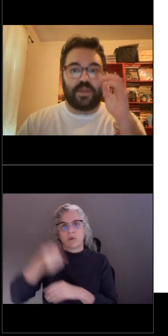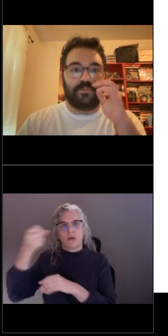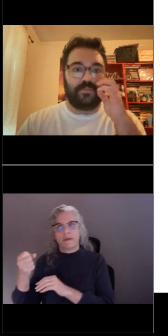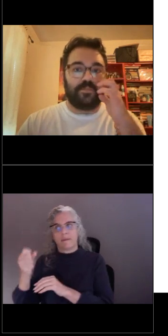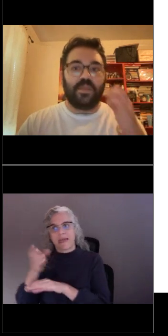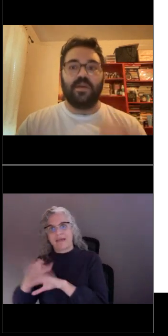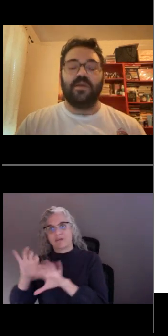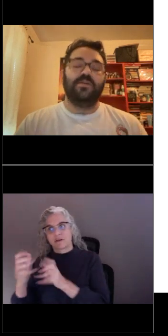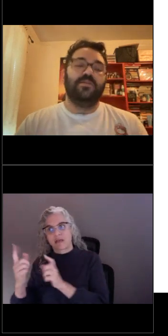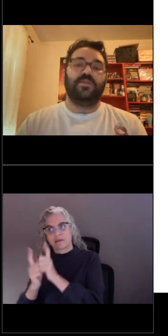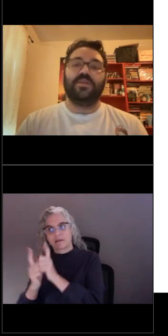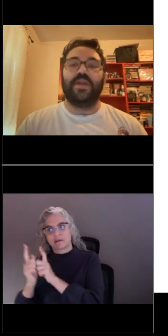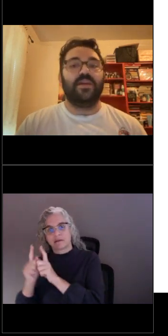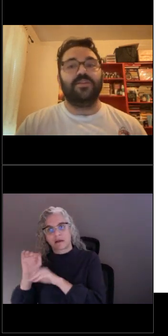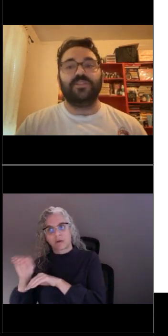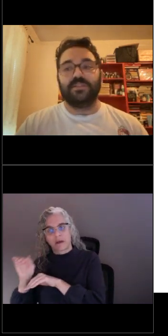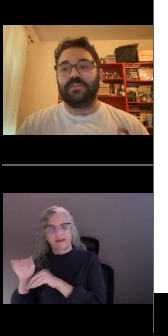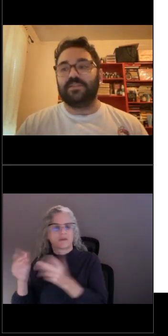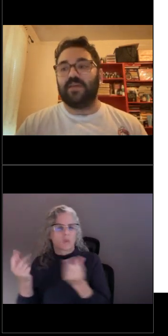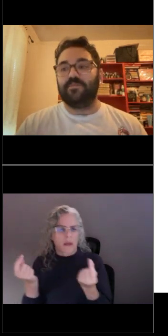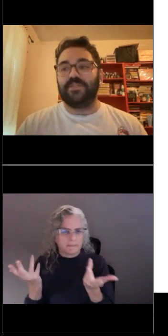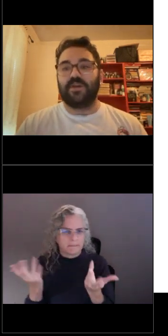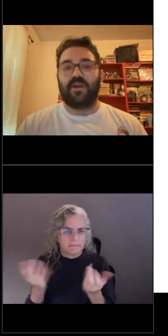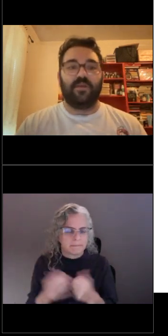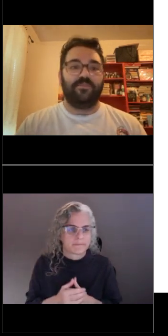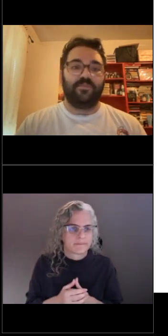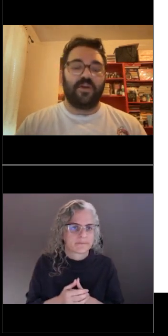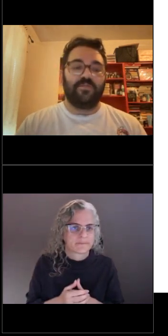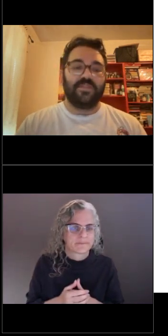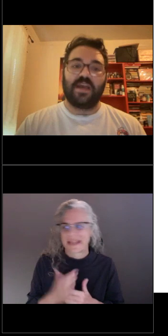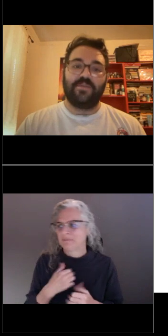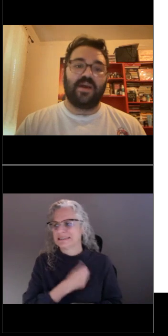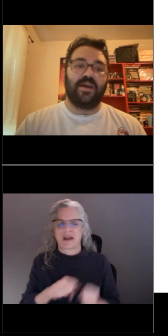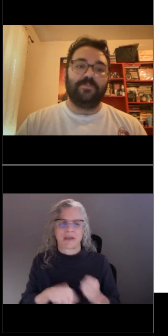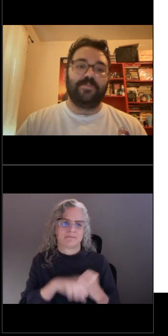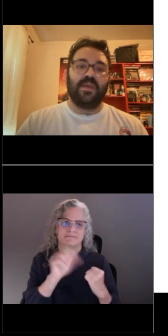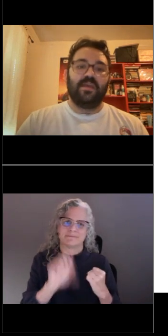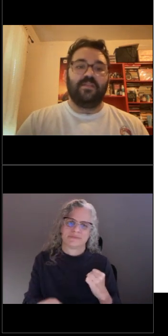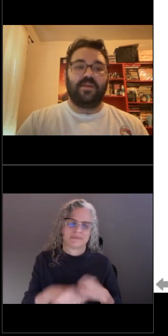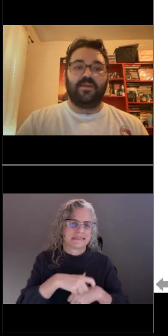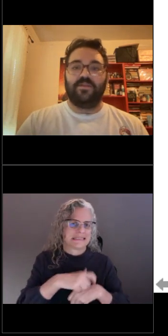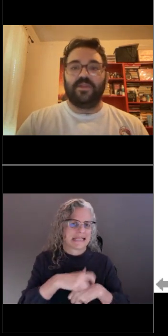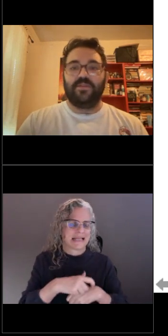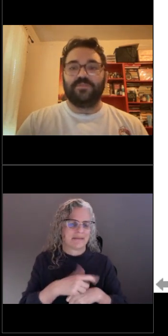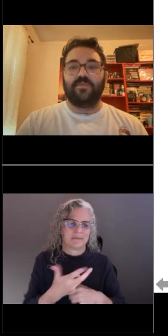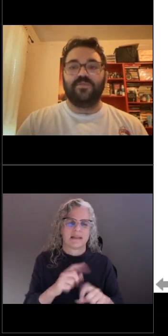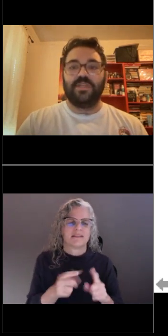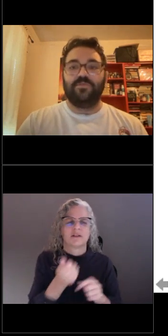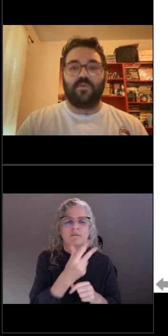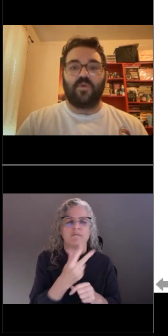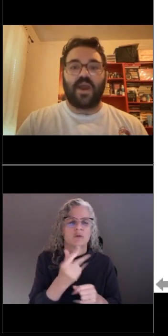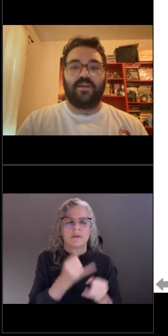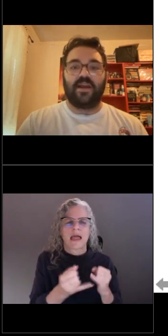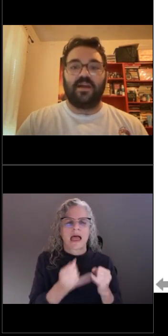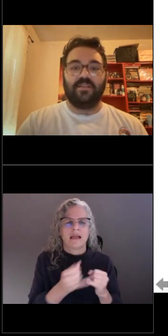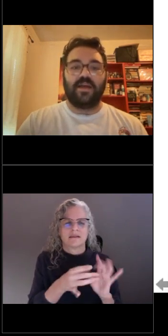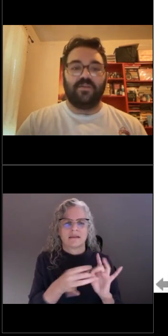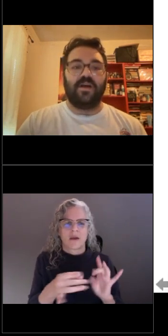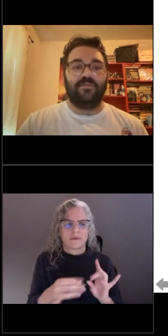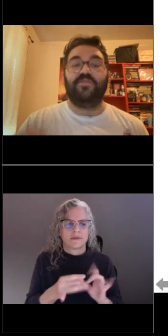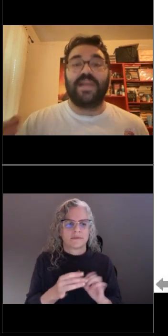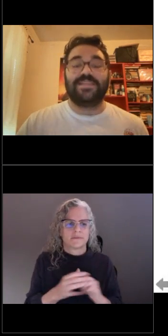appropriate. So some quick conclusions, since I'm sorry I'm over time. These problems really require